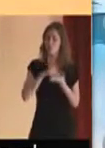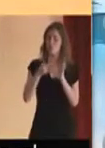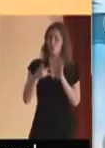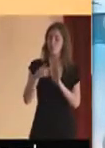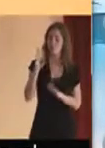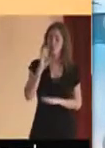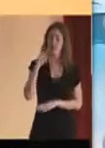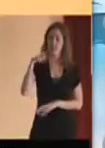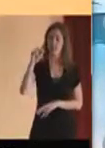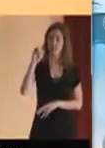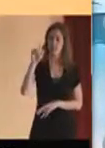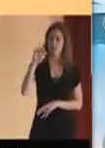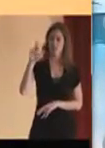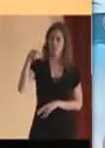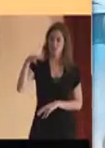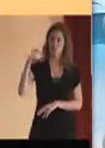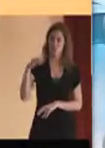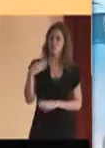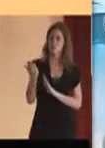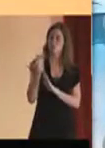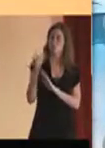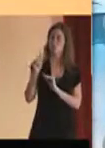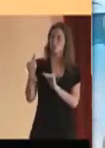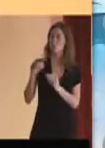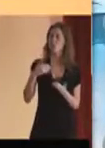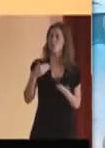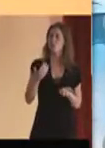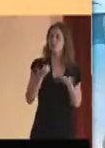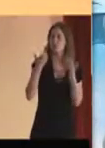project presented to us by Guillermo?